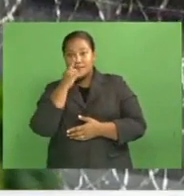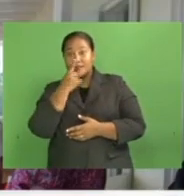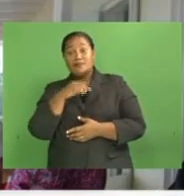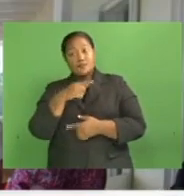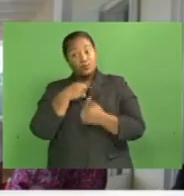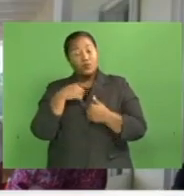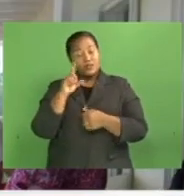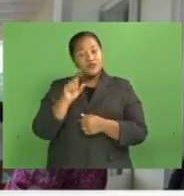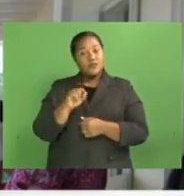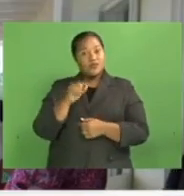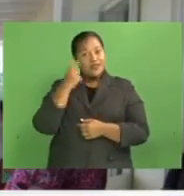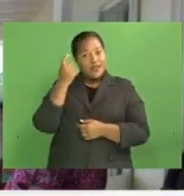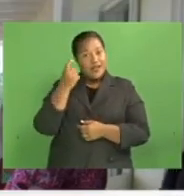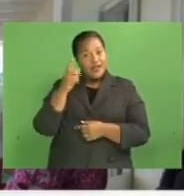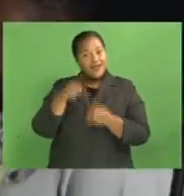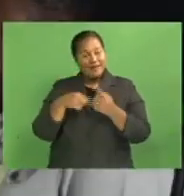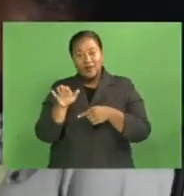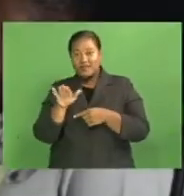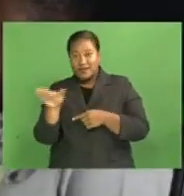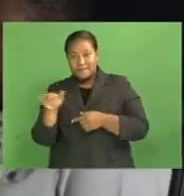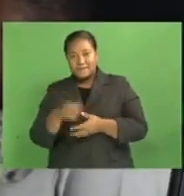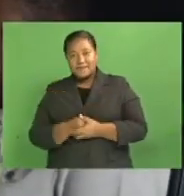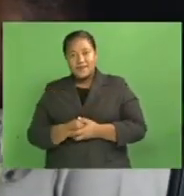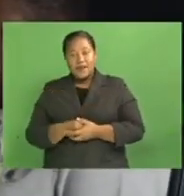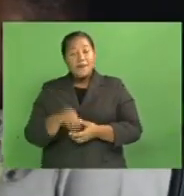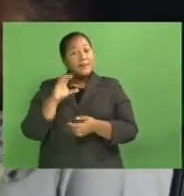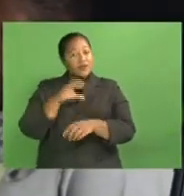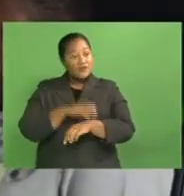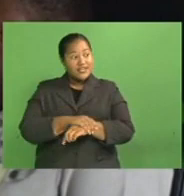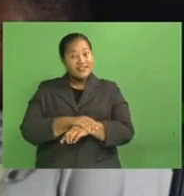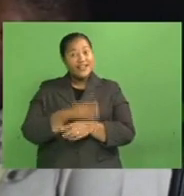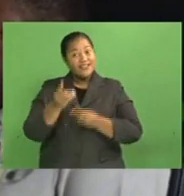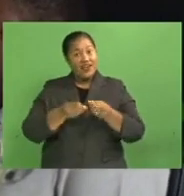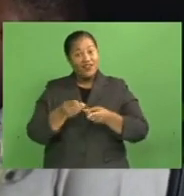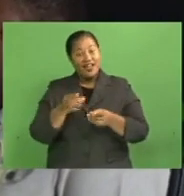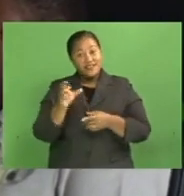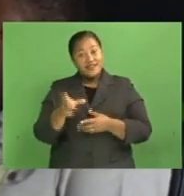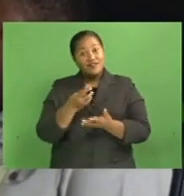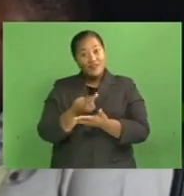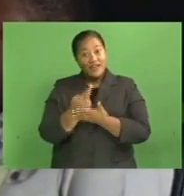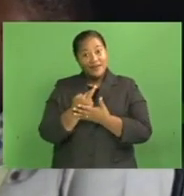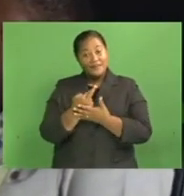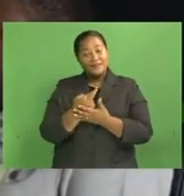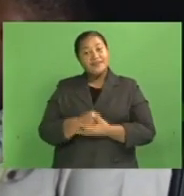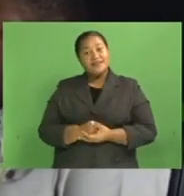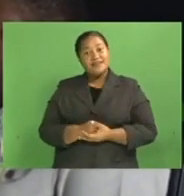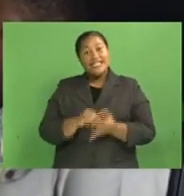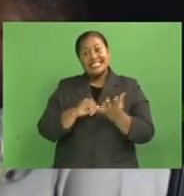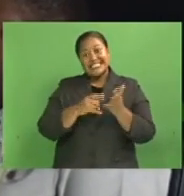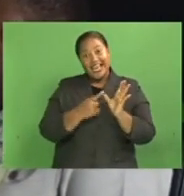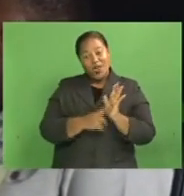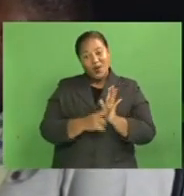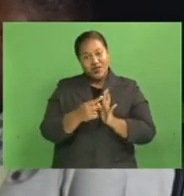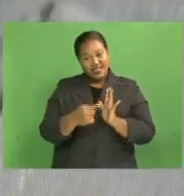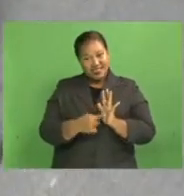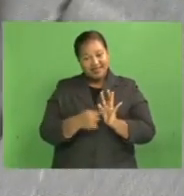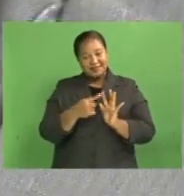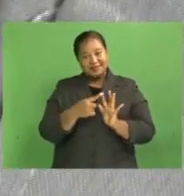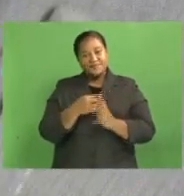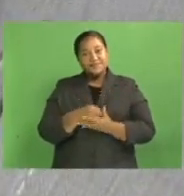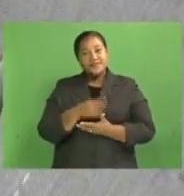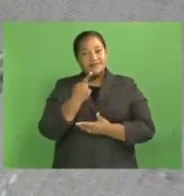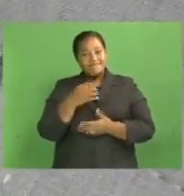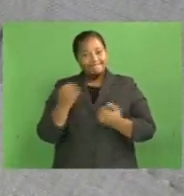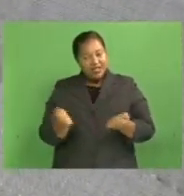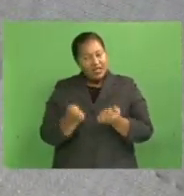care about them. Corrections Director of Rehabilitation's Senior Superintendent Salote Panapasa is